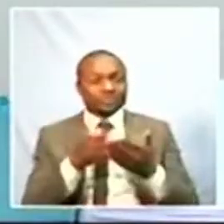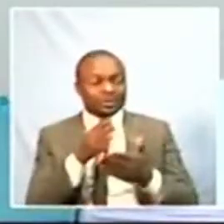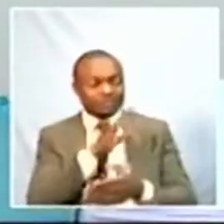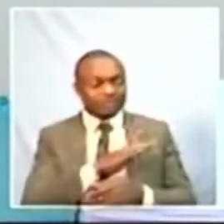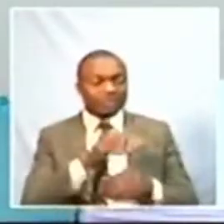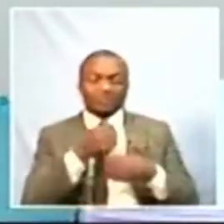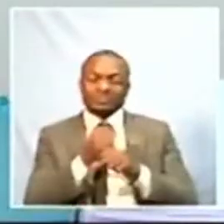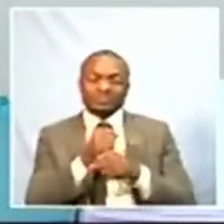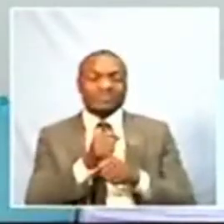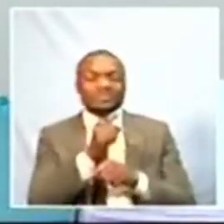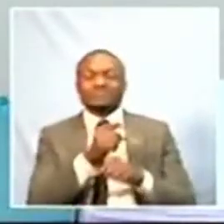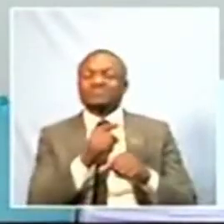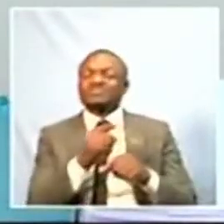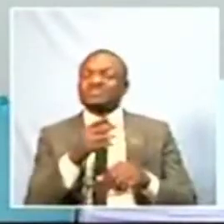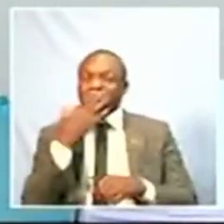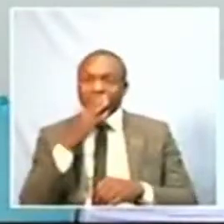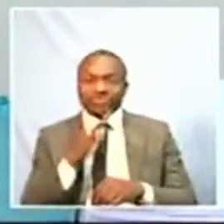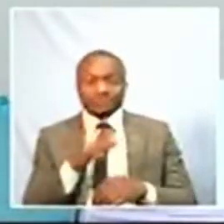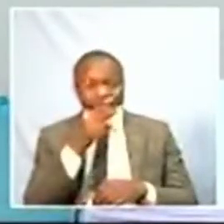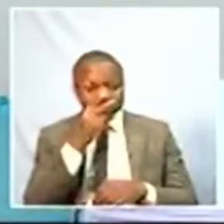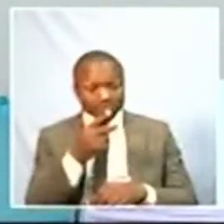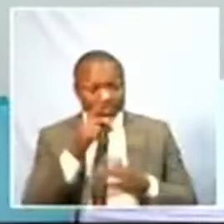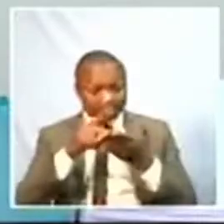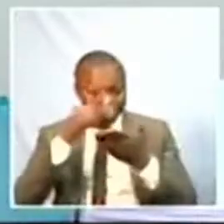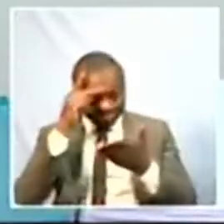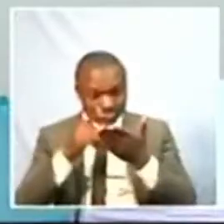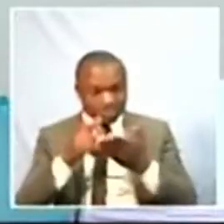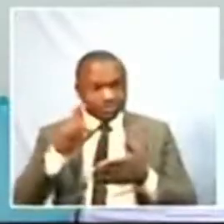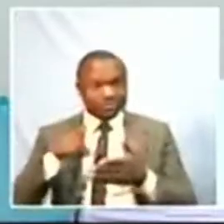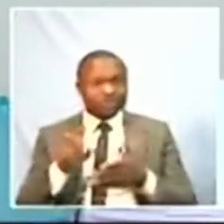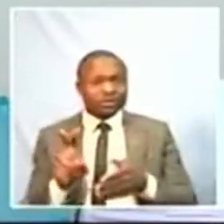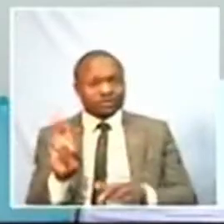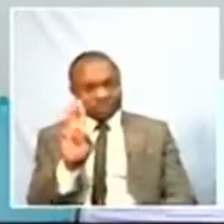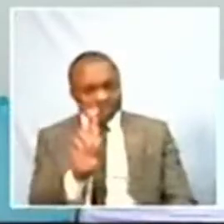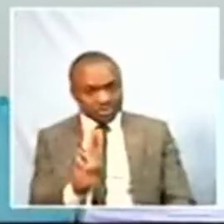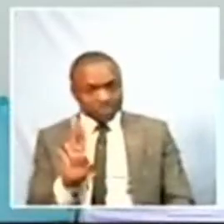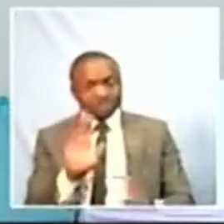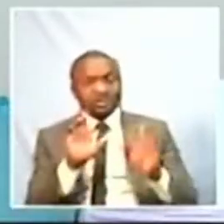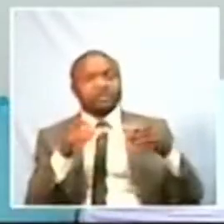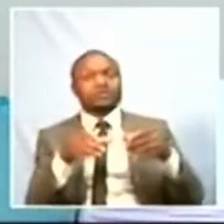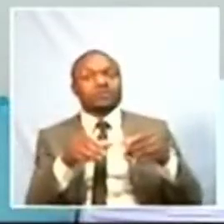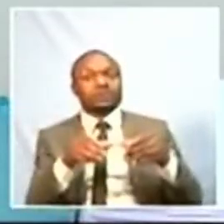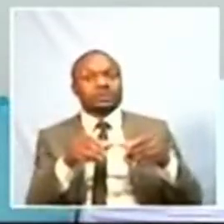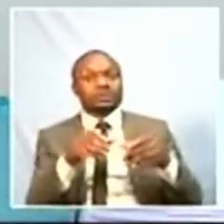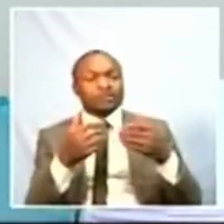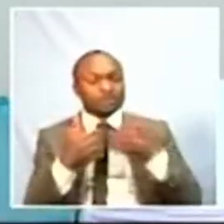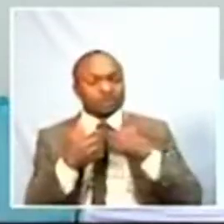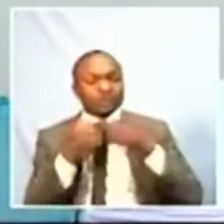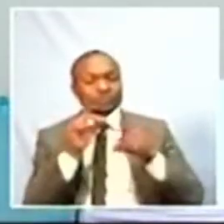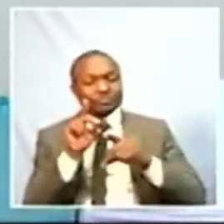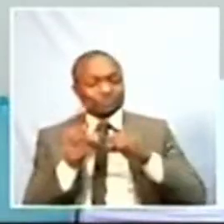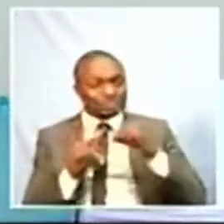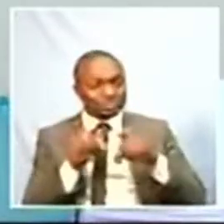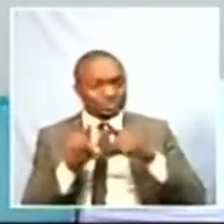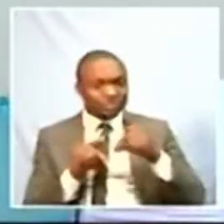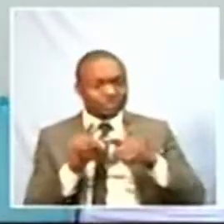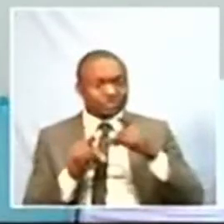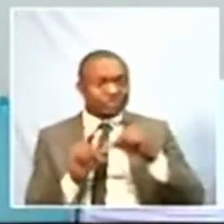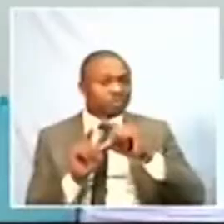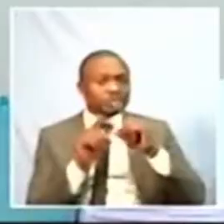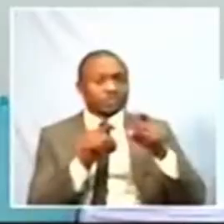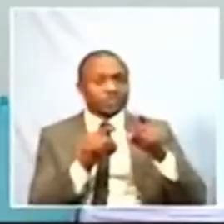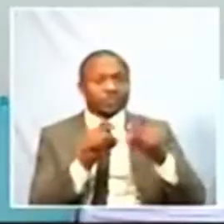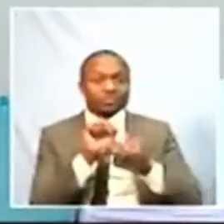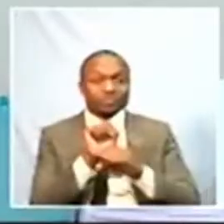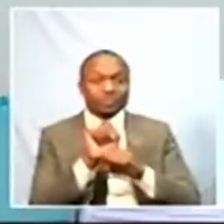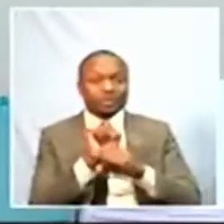sad. Look at the pupils that are supposed to be using that class. And then you have people that go for work. You